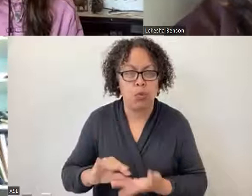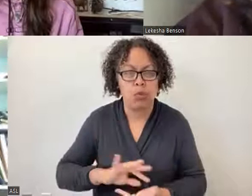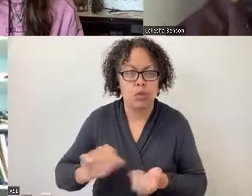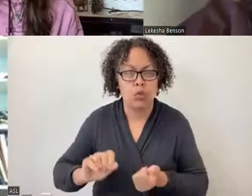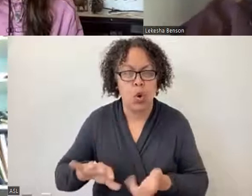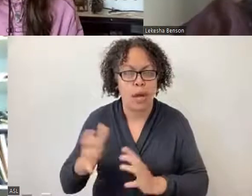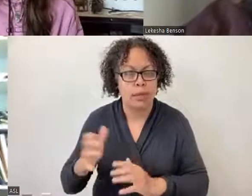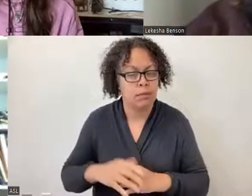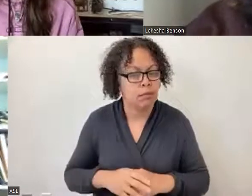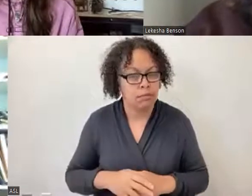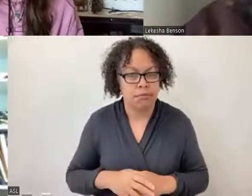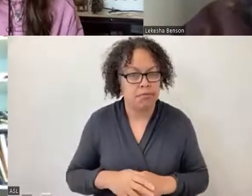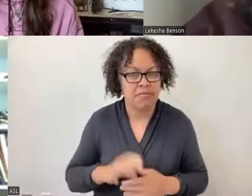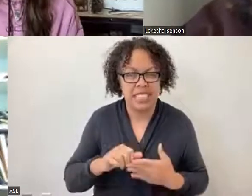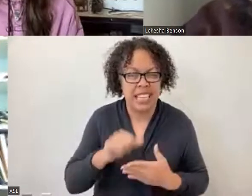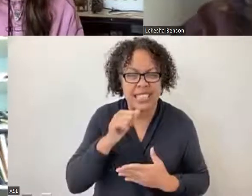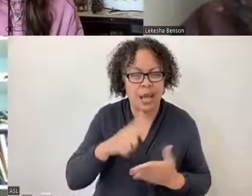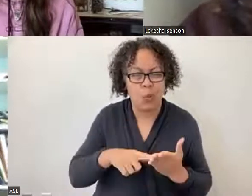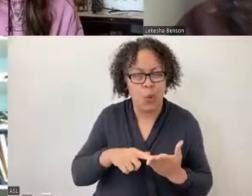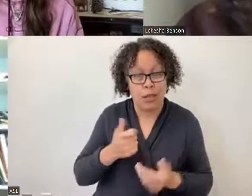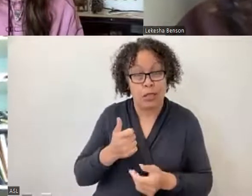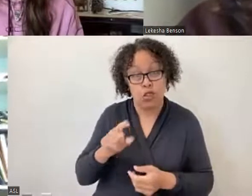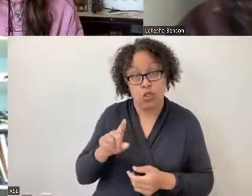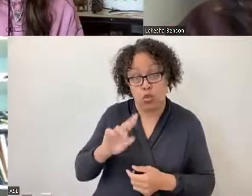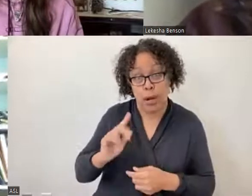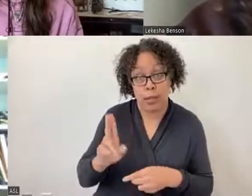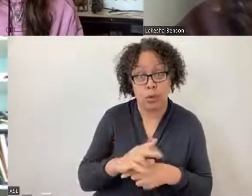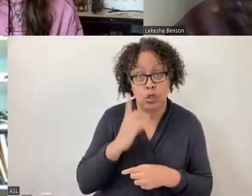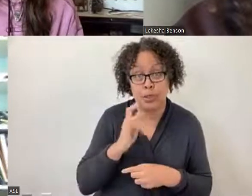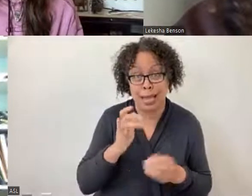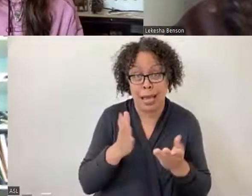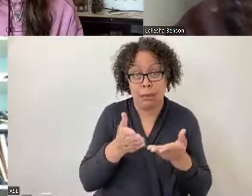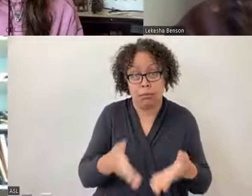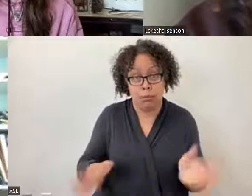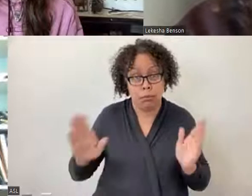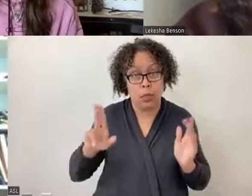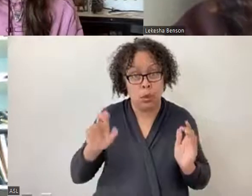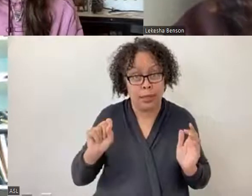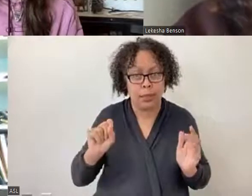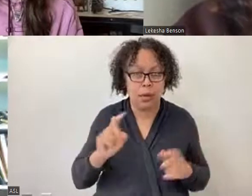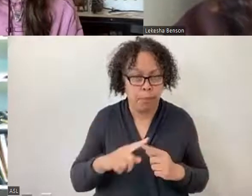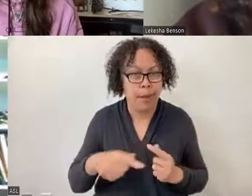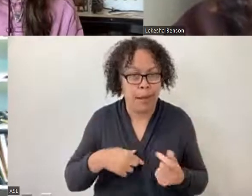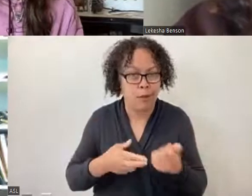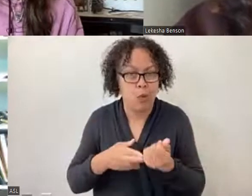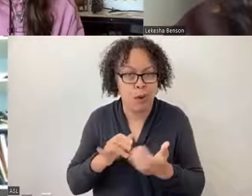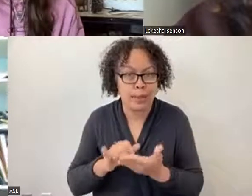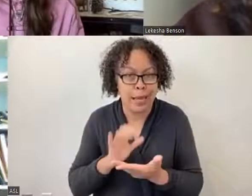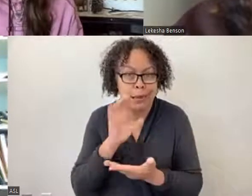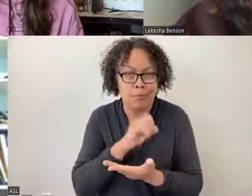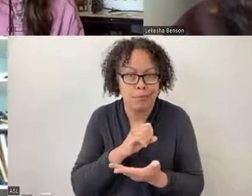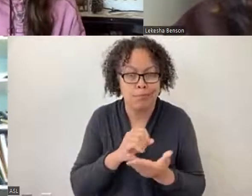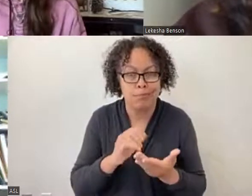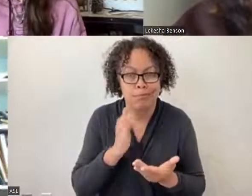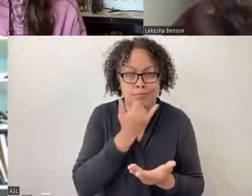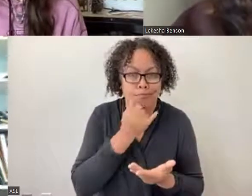States looks like universally. But I've ended up reinforcing this stereotype that says if you use drugs, these terrible things will happen, and so on. And so I'm